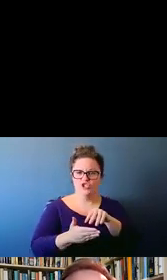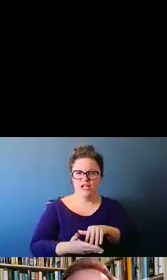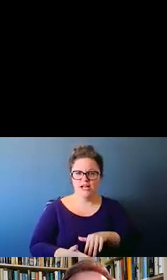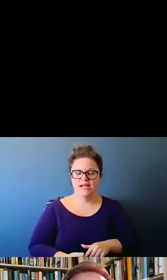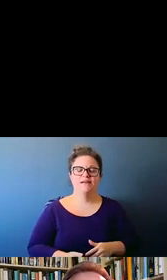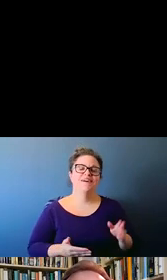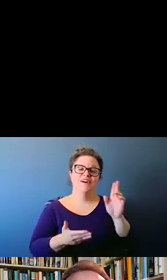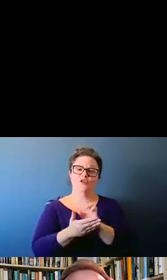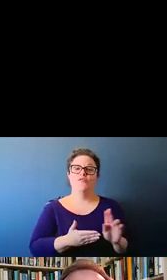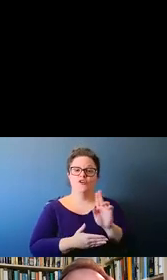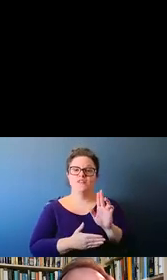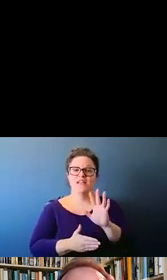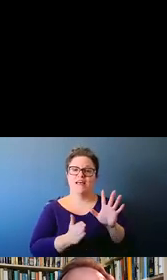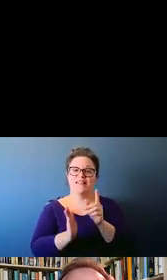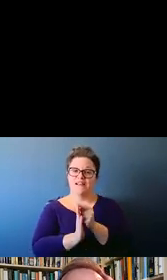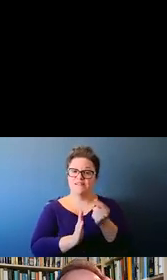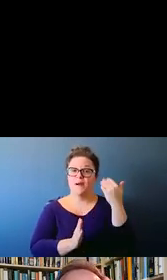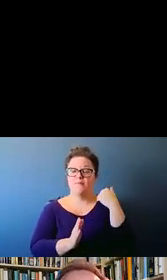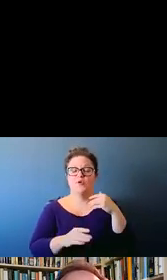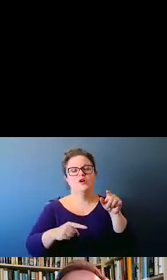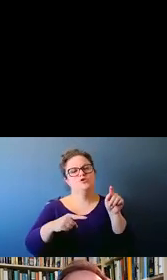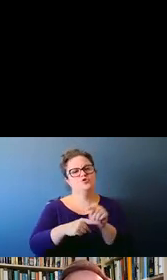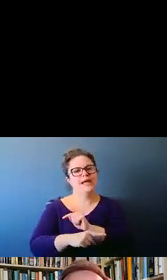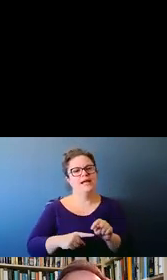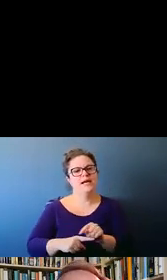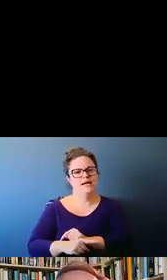were mainly training places for people going